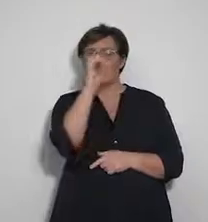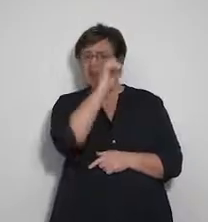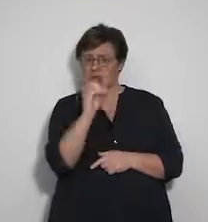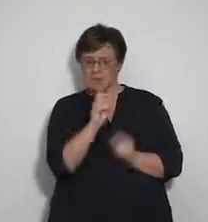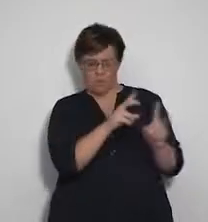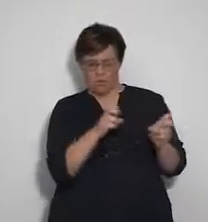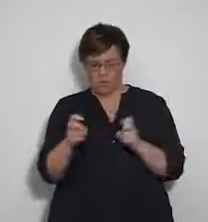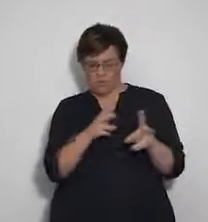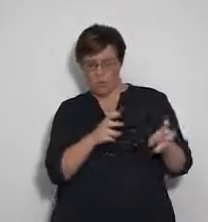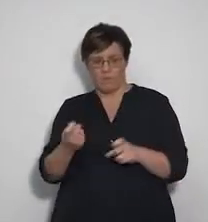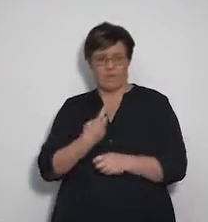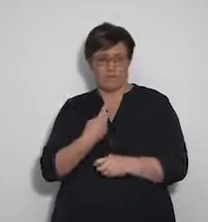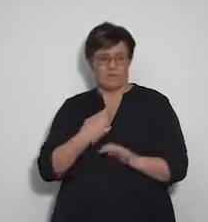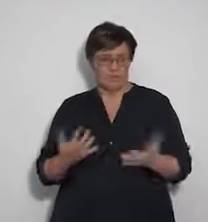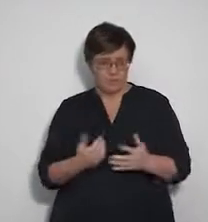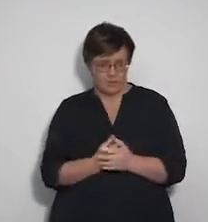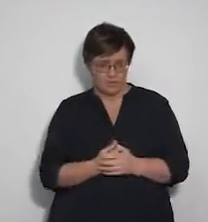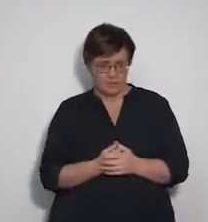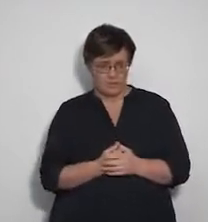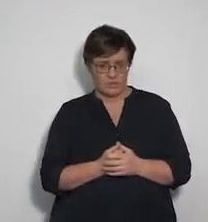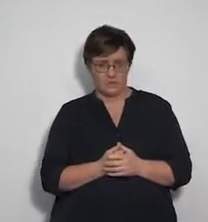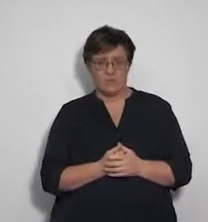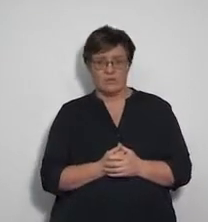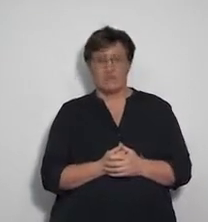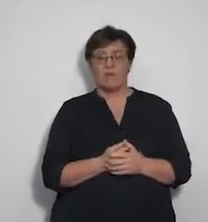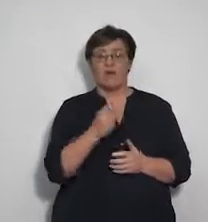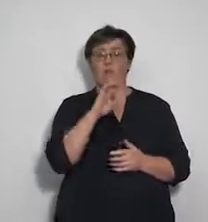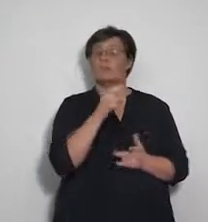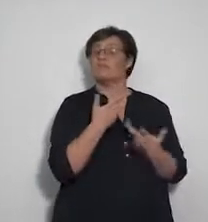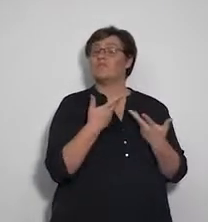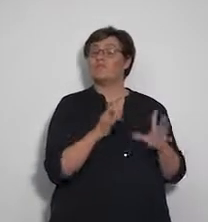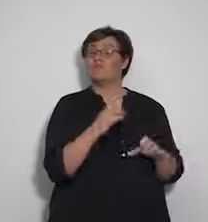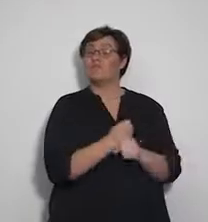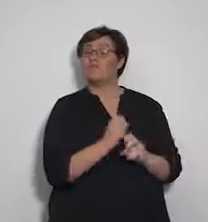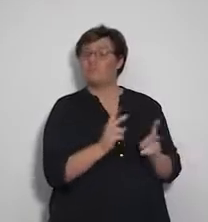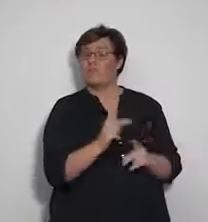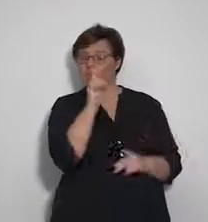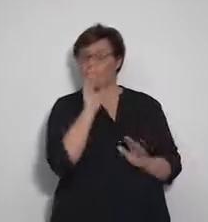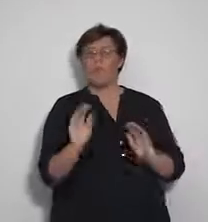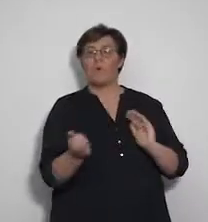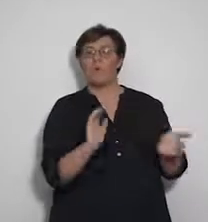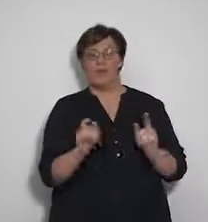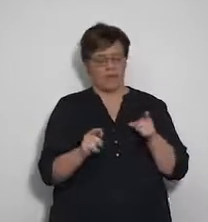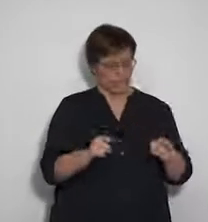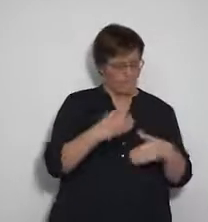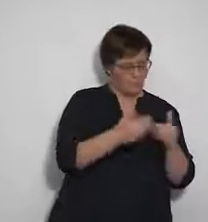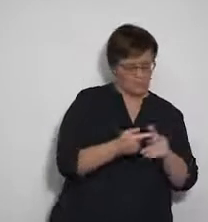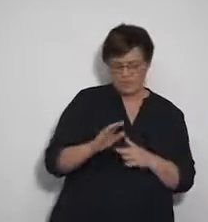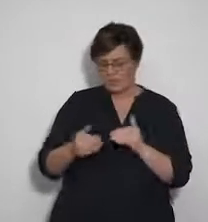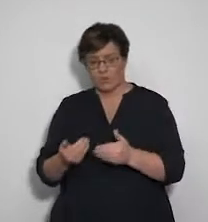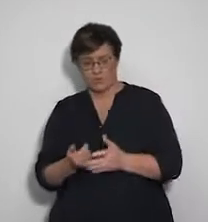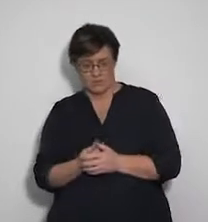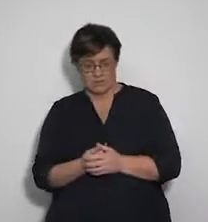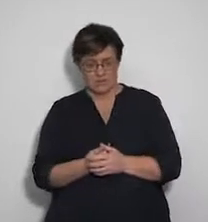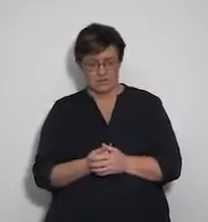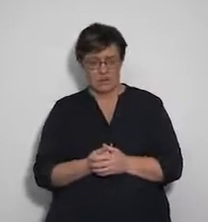cells produce copies of themselves. When we complete meiosis in grade 12, we often look at a comparison between the two